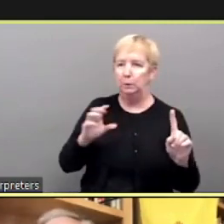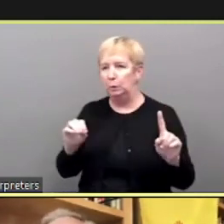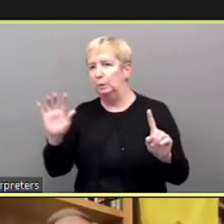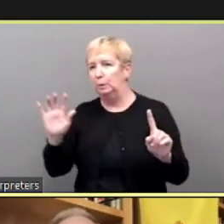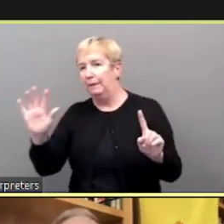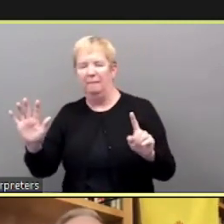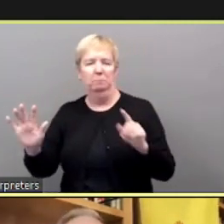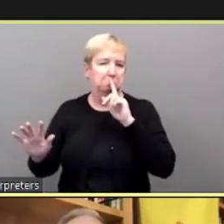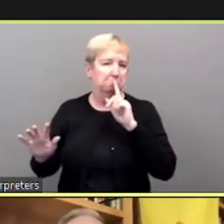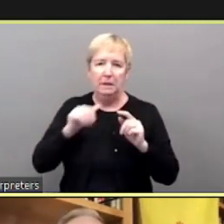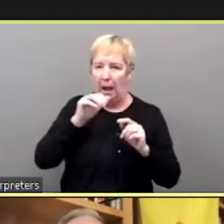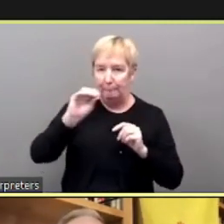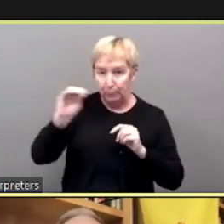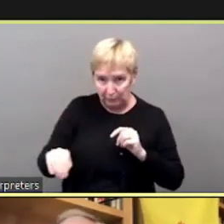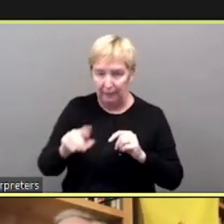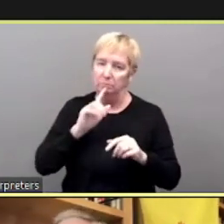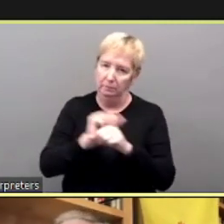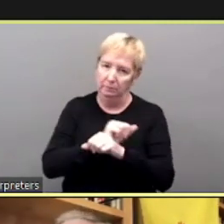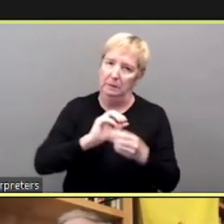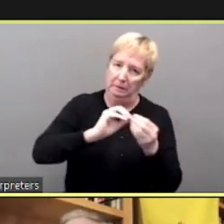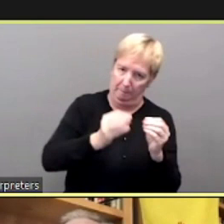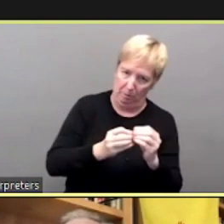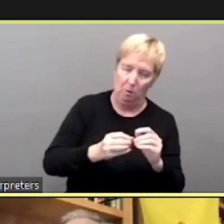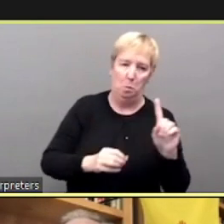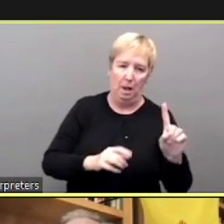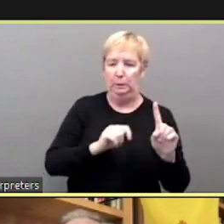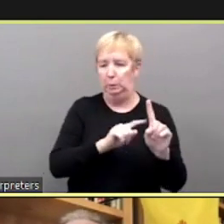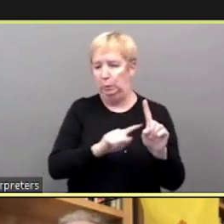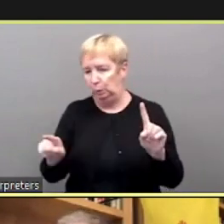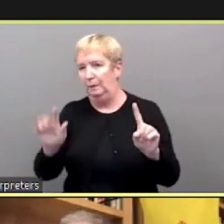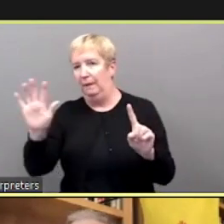percent. And over the past